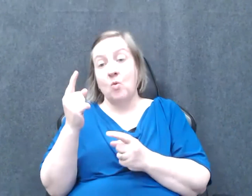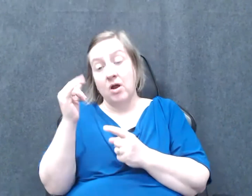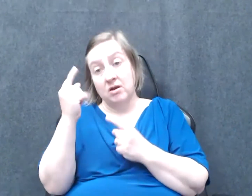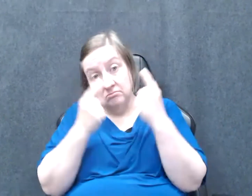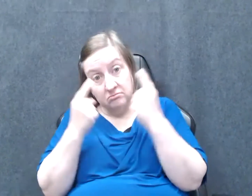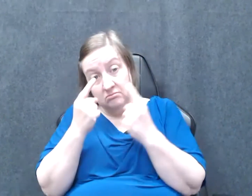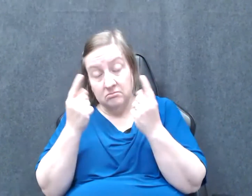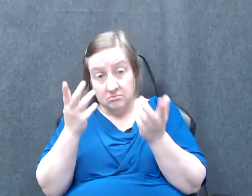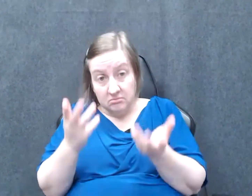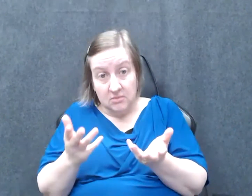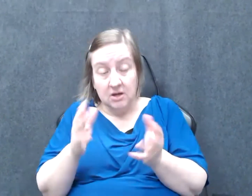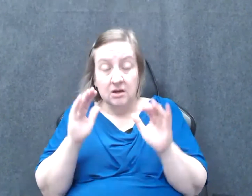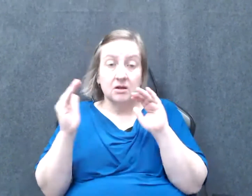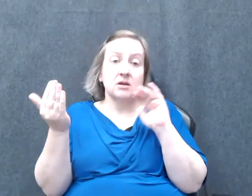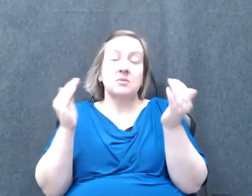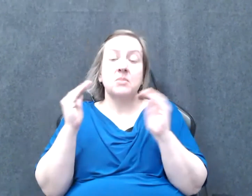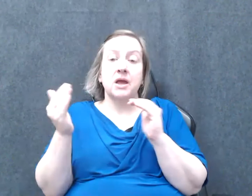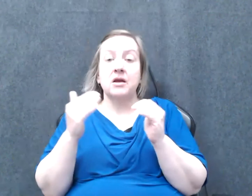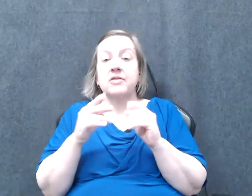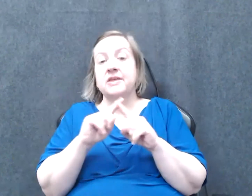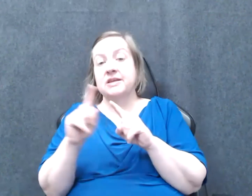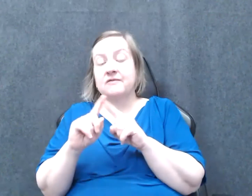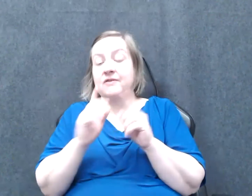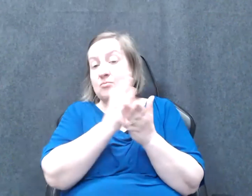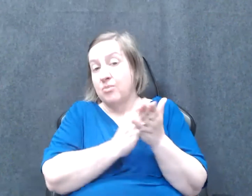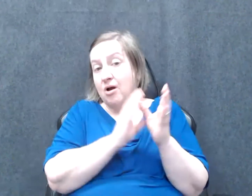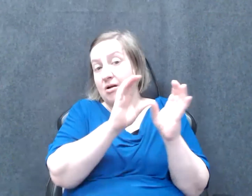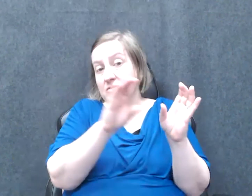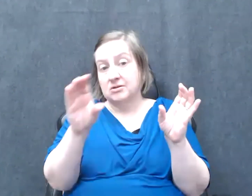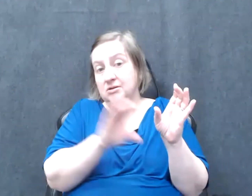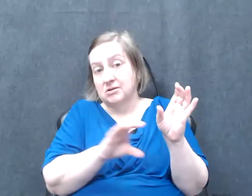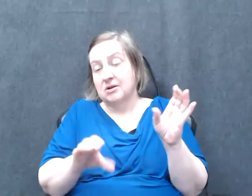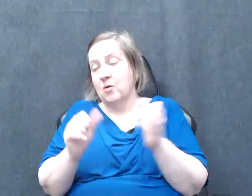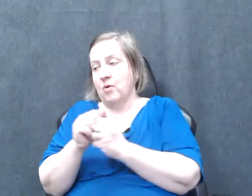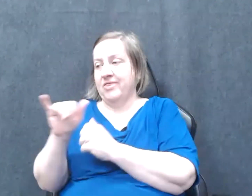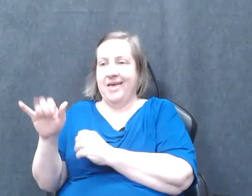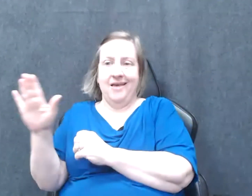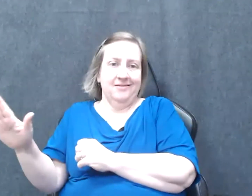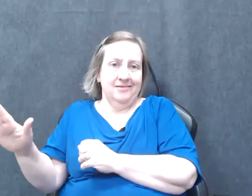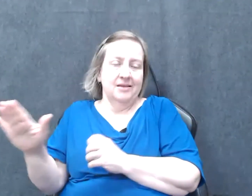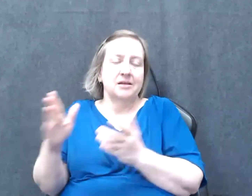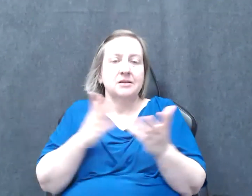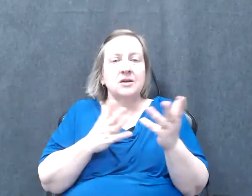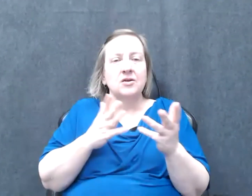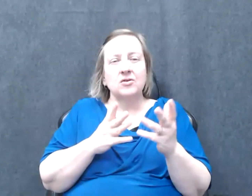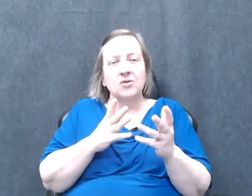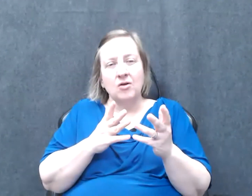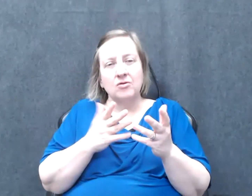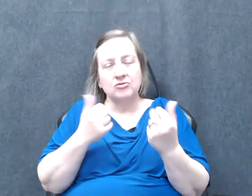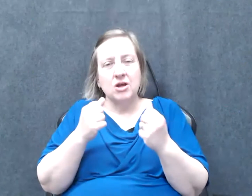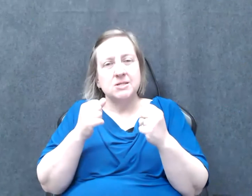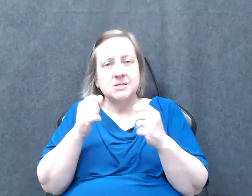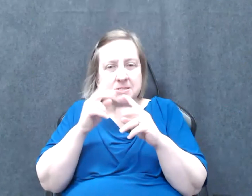considerations is comparing, the different components to that. And so, pushing the envelope.